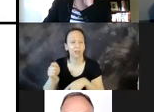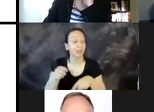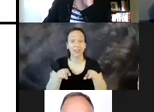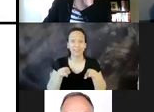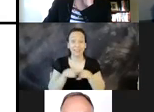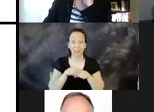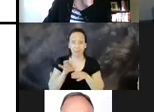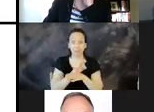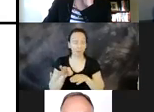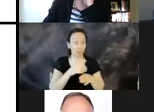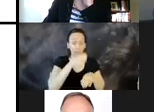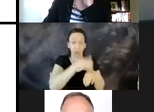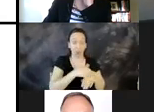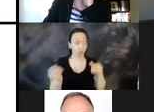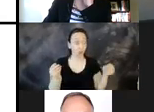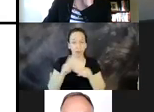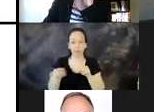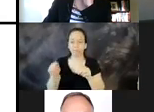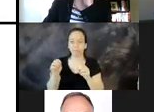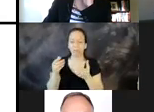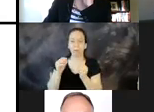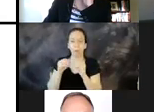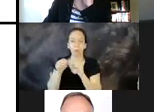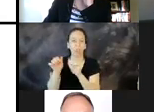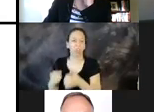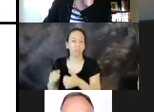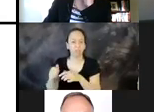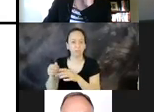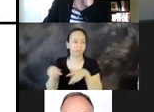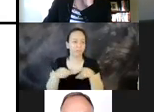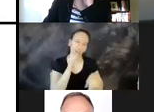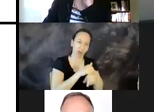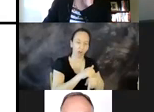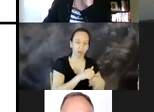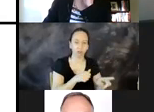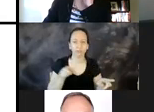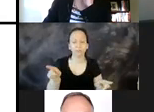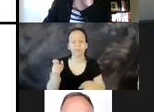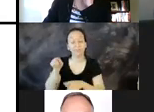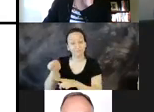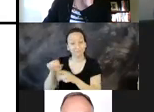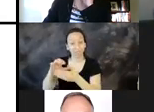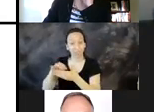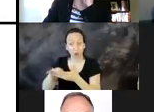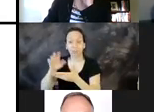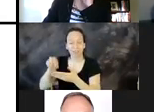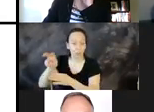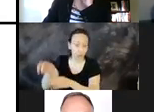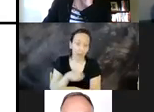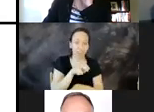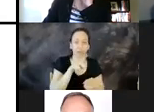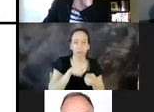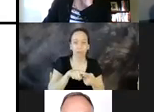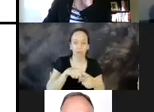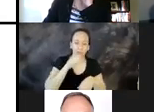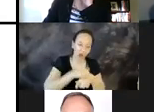Charlie card, but are just less durable. At station fare vending machines, balances from these cards can be transferred to hard plastic